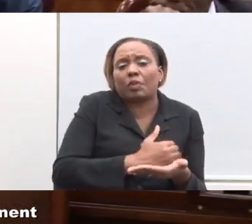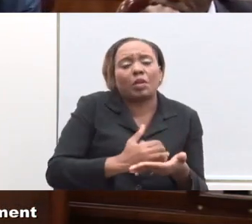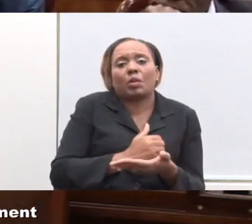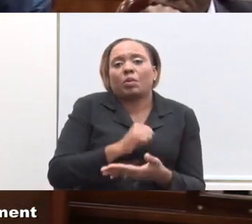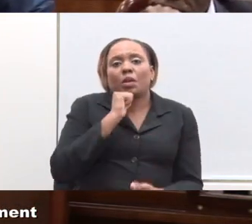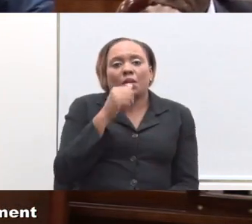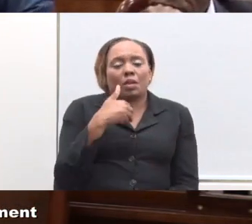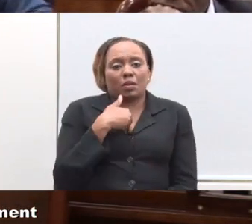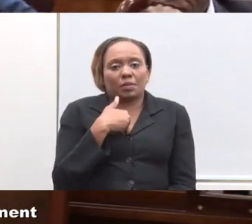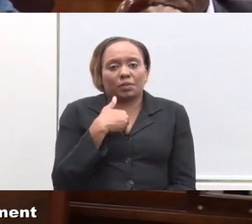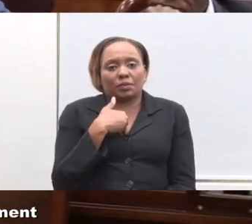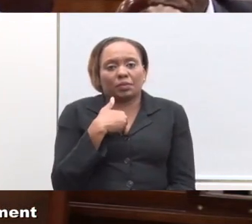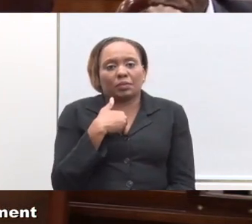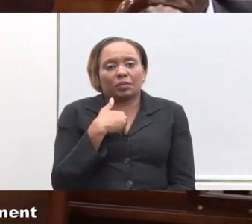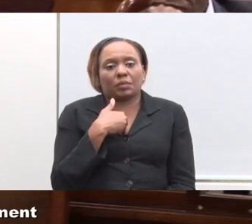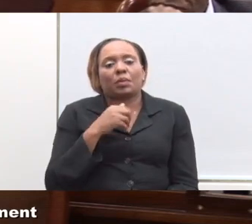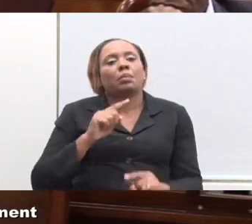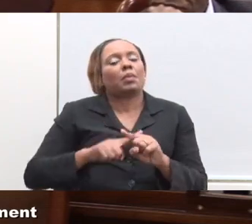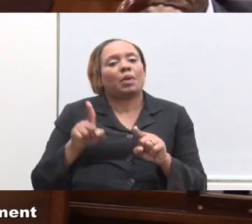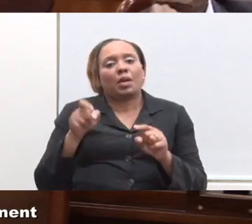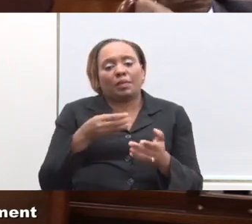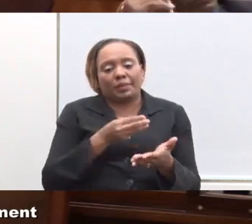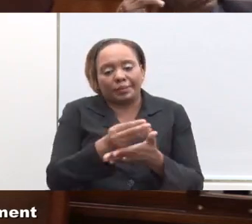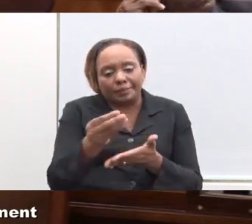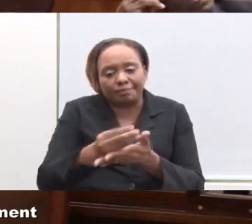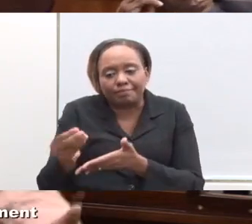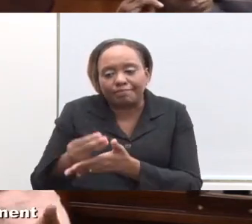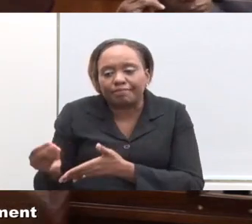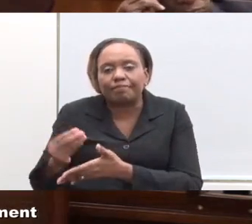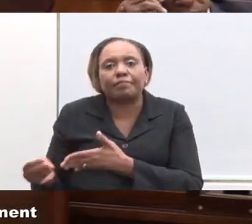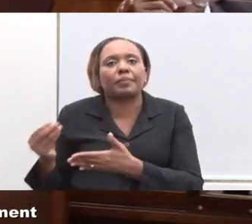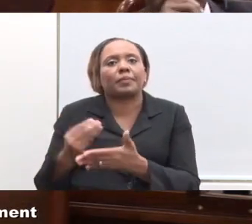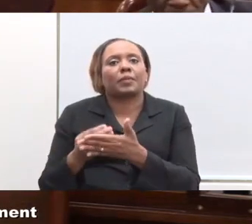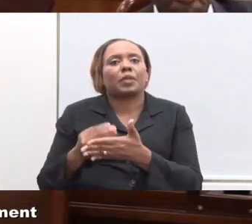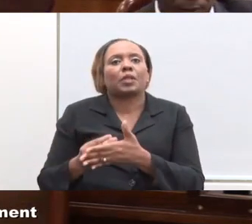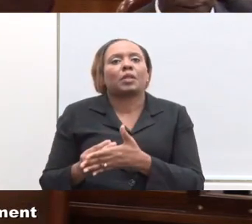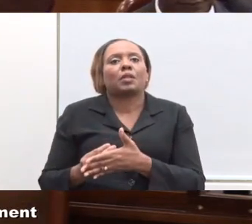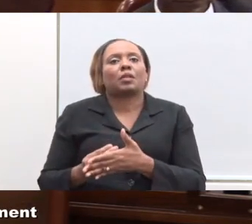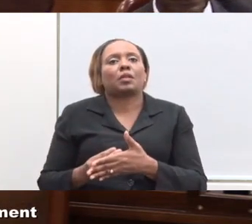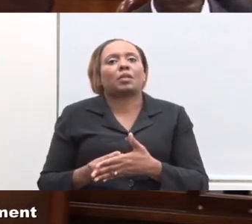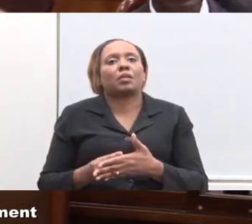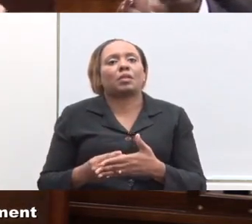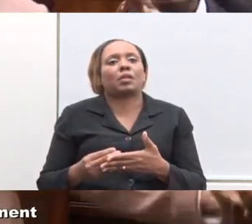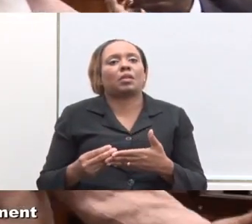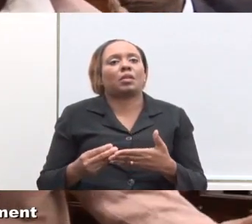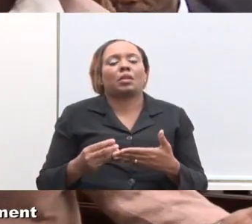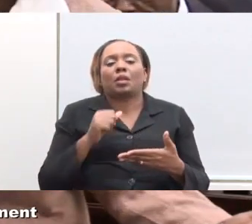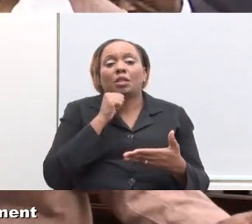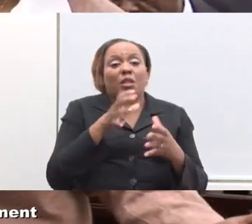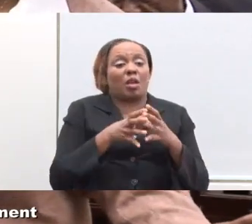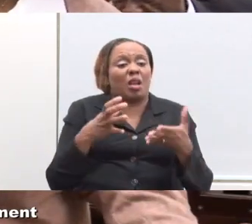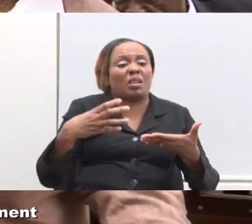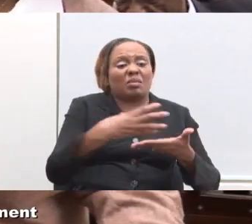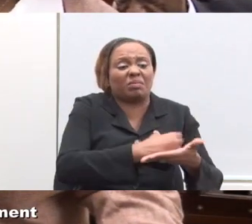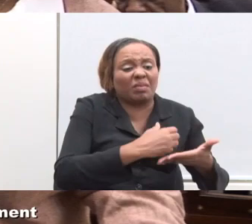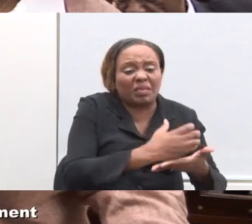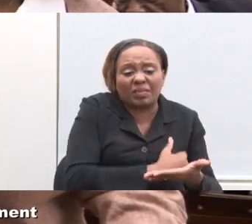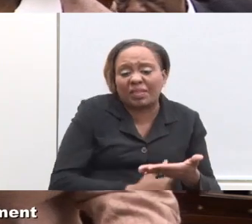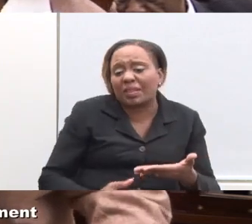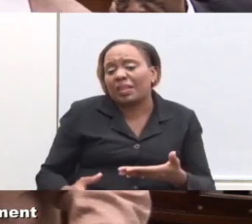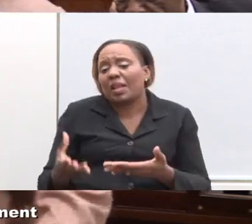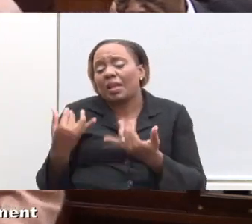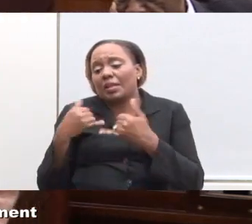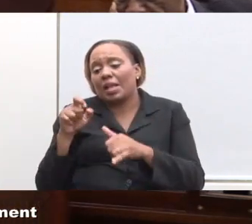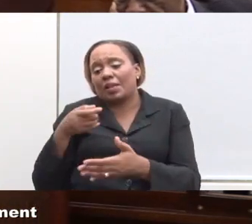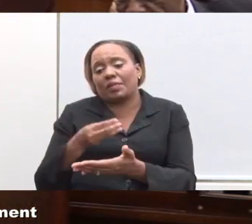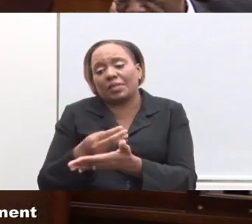must also now spend money. So it's a double whammy. You're losing revenue and you're spending additional money that you